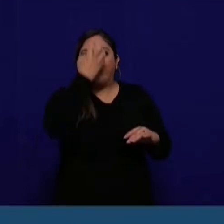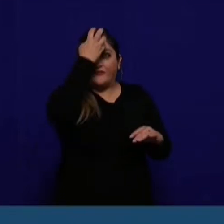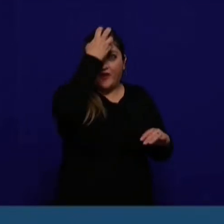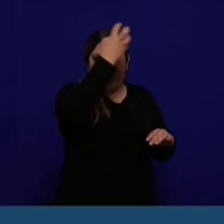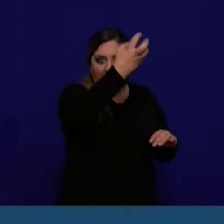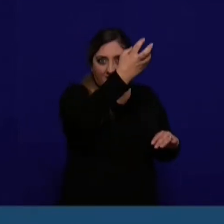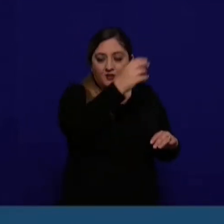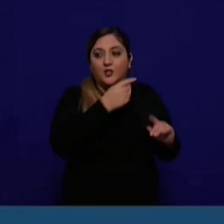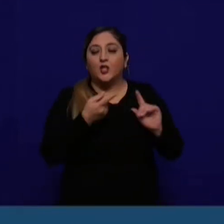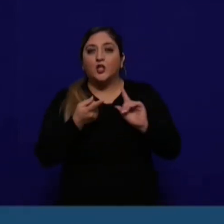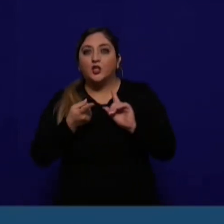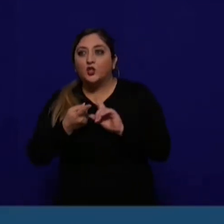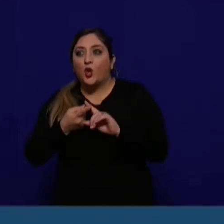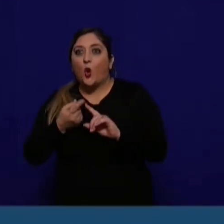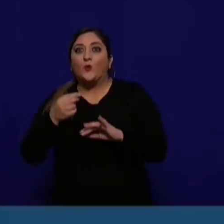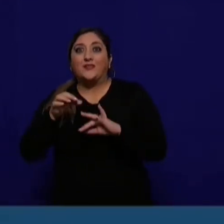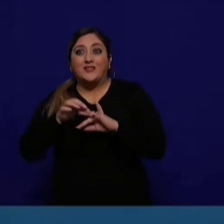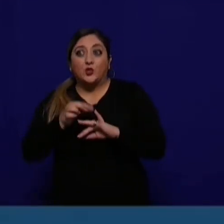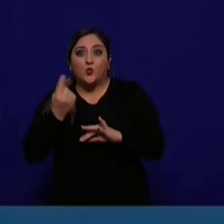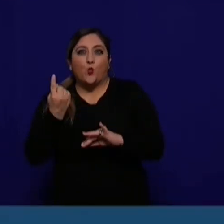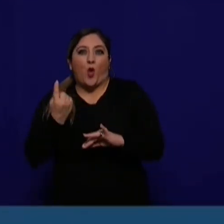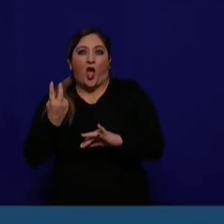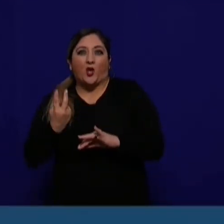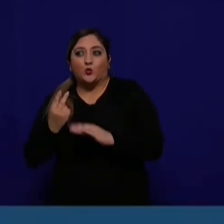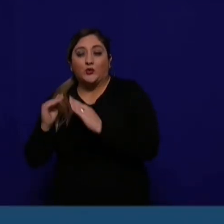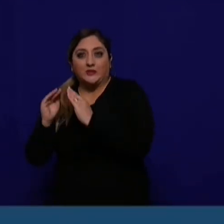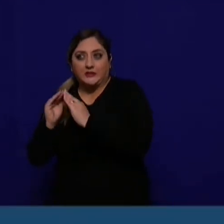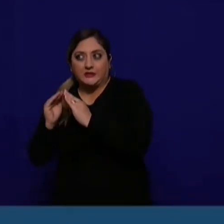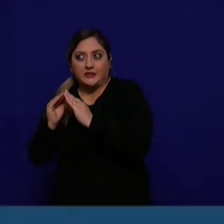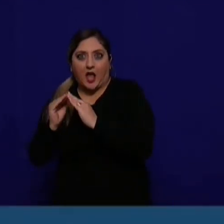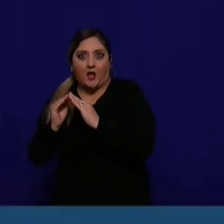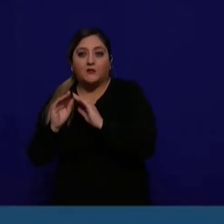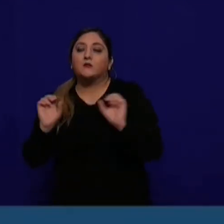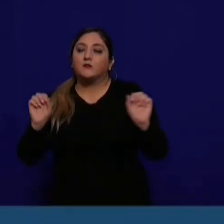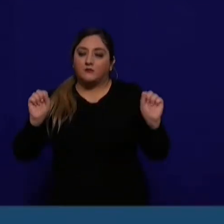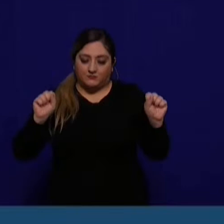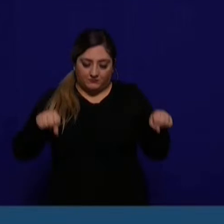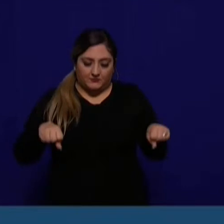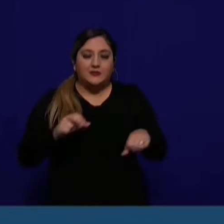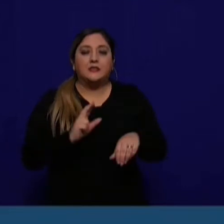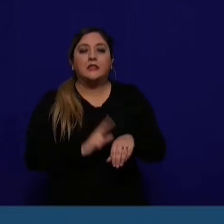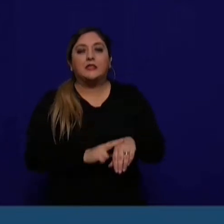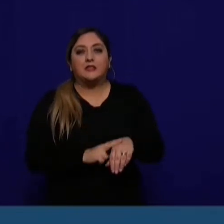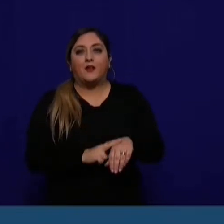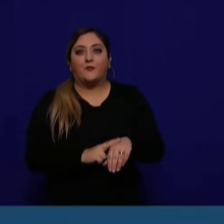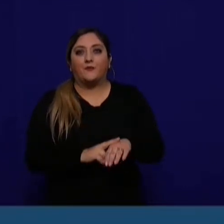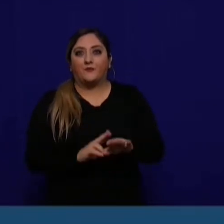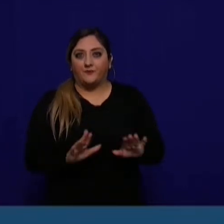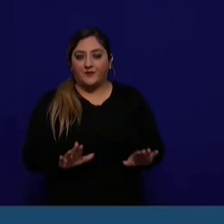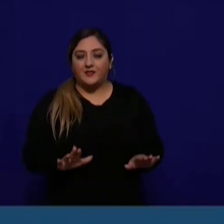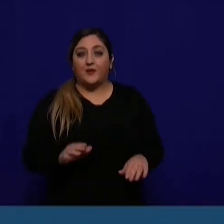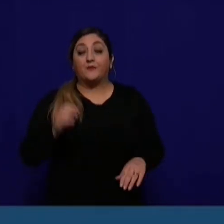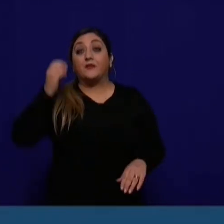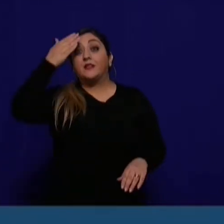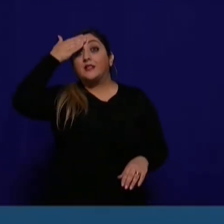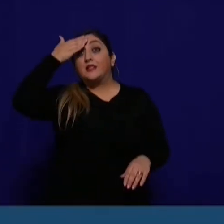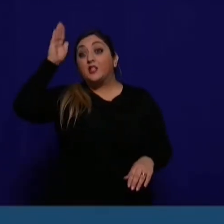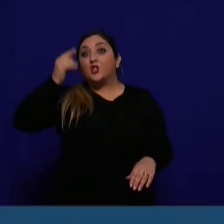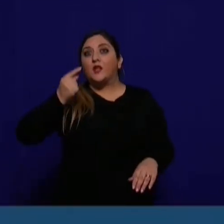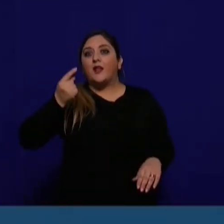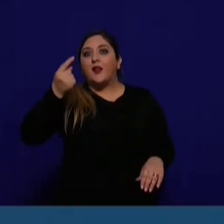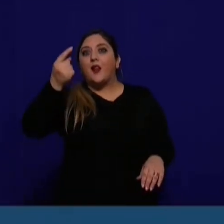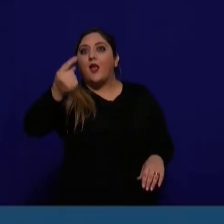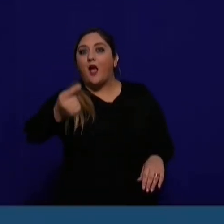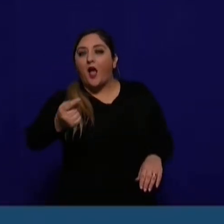skont il-protokolli li hemm ukoll. Ftakru issa li minn ħadd ukoll jistgħu jsiru wkoll il-qudies u allura hemmhekk